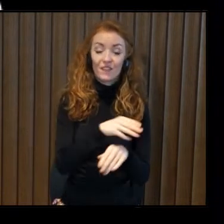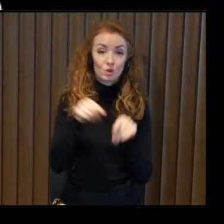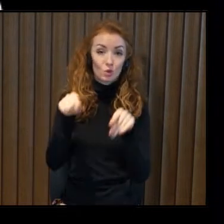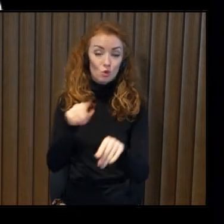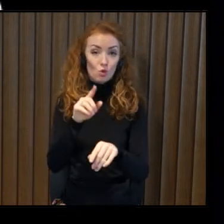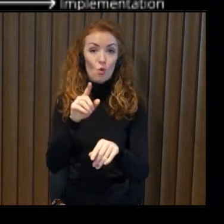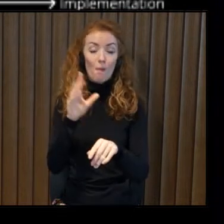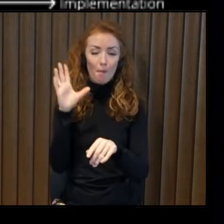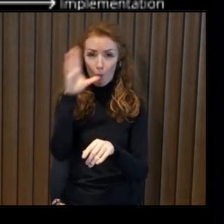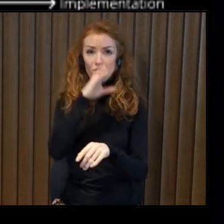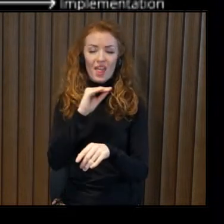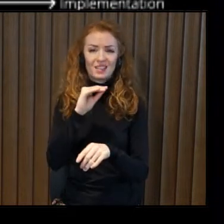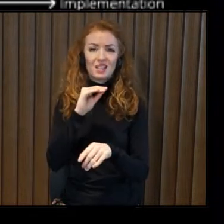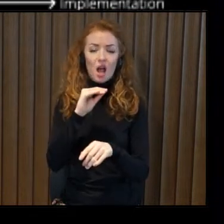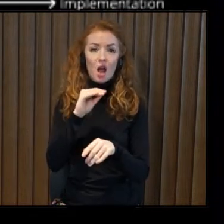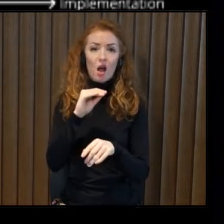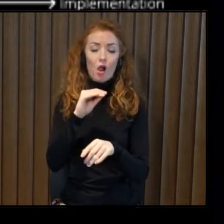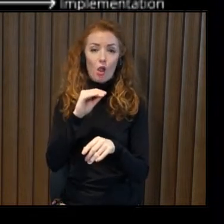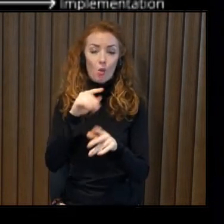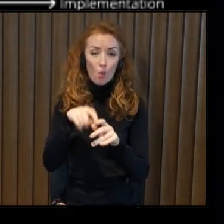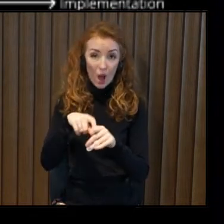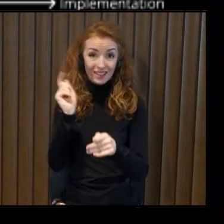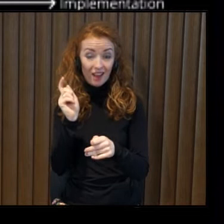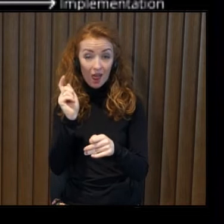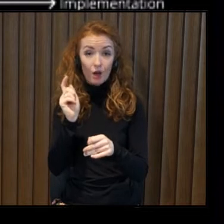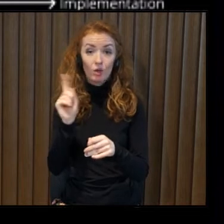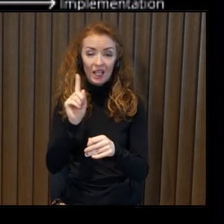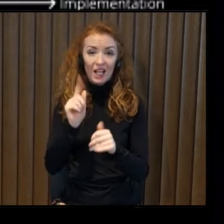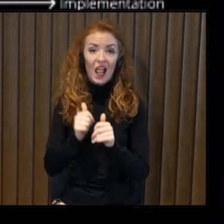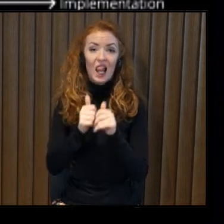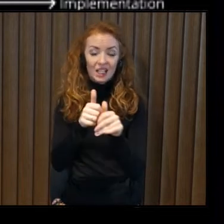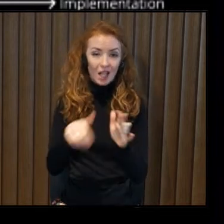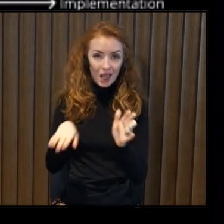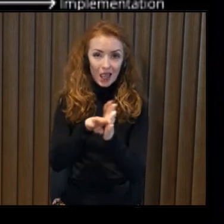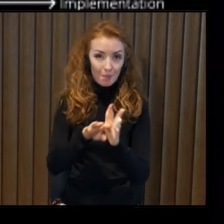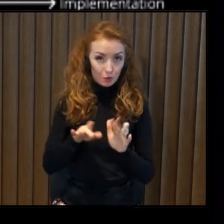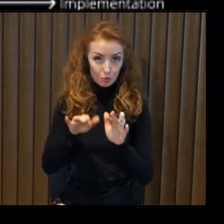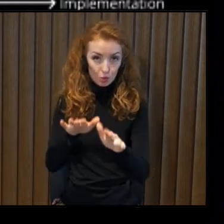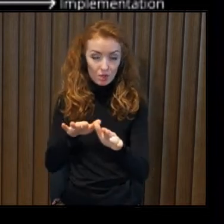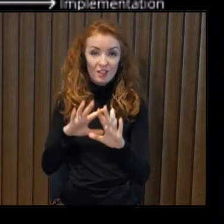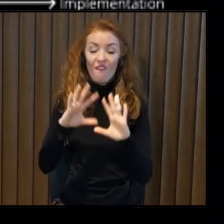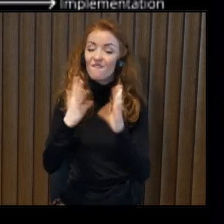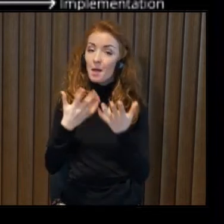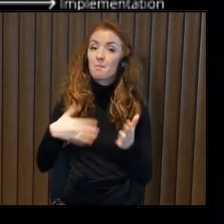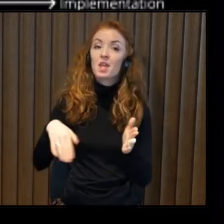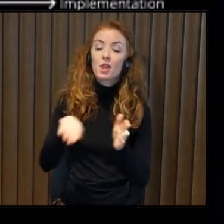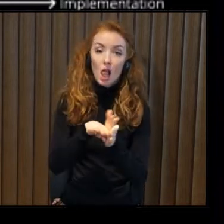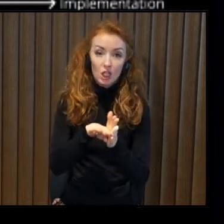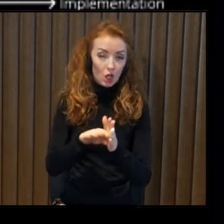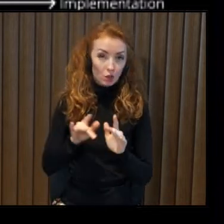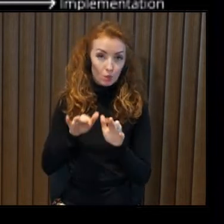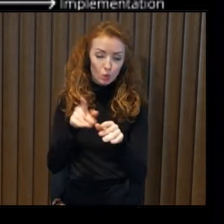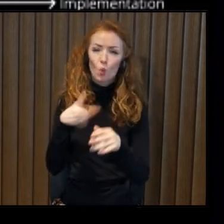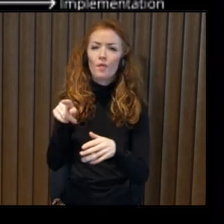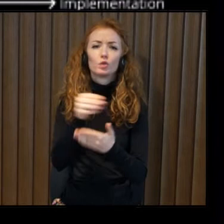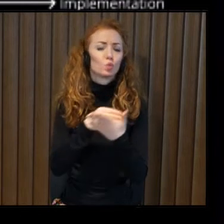design, are participatory processes. And what this means in today's world is that designers